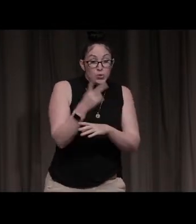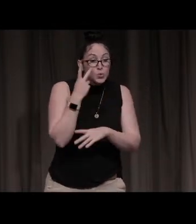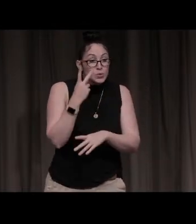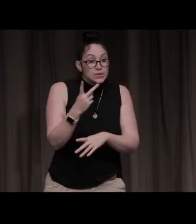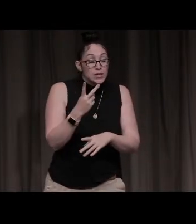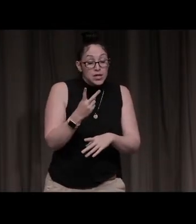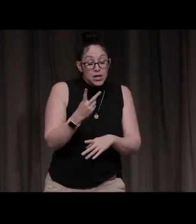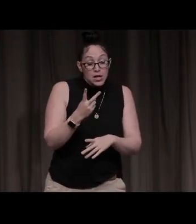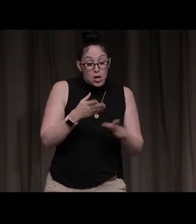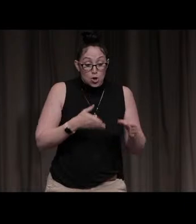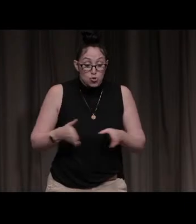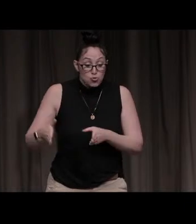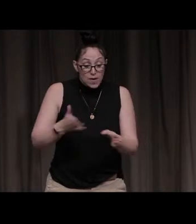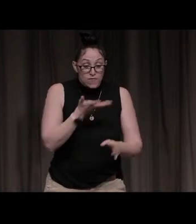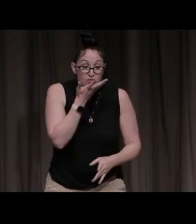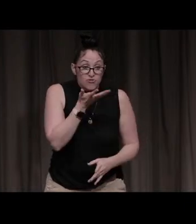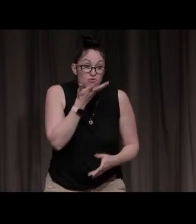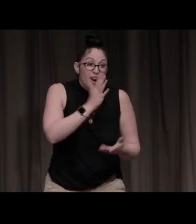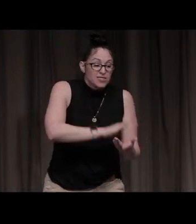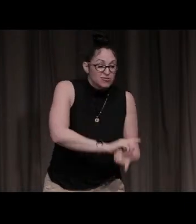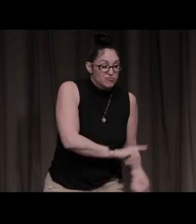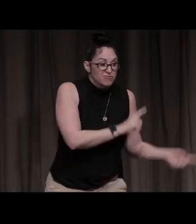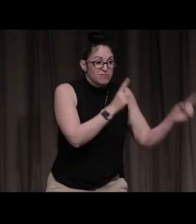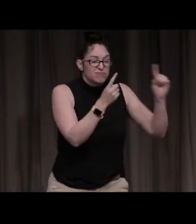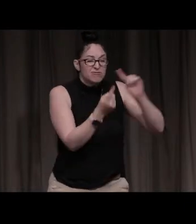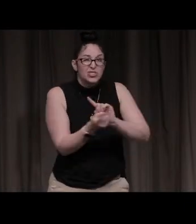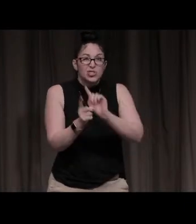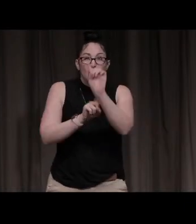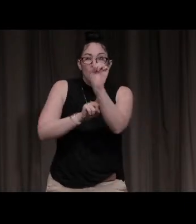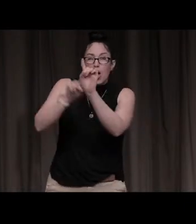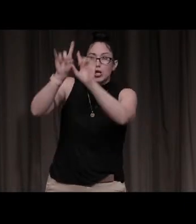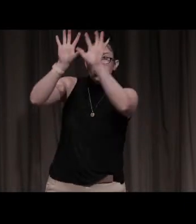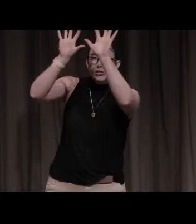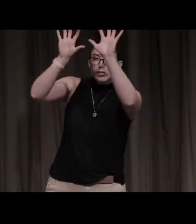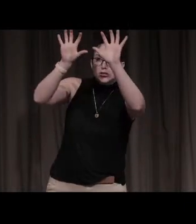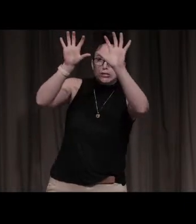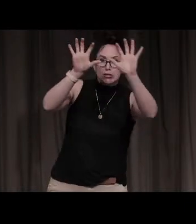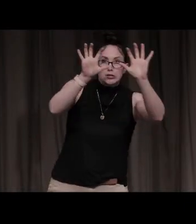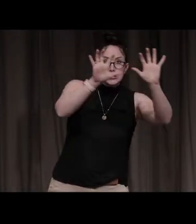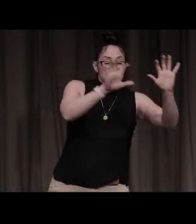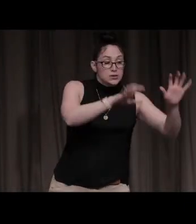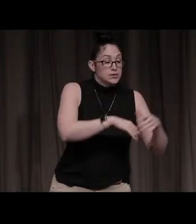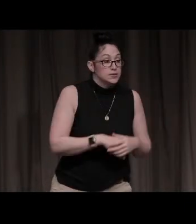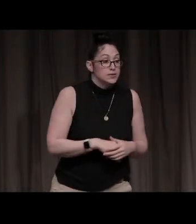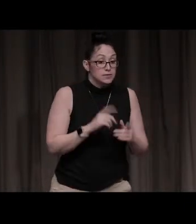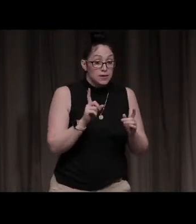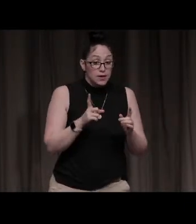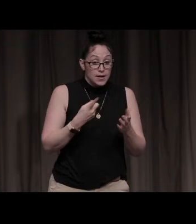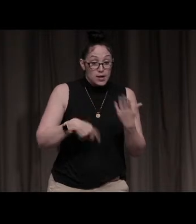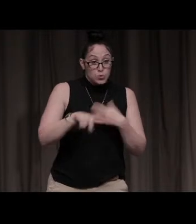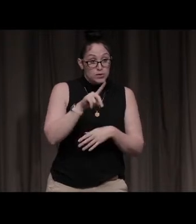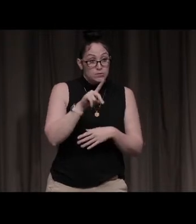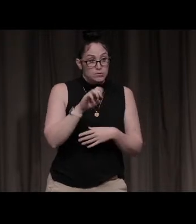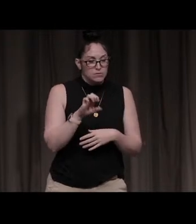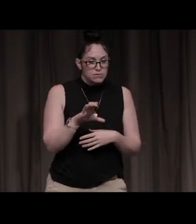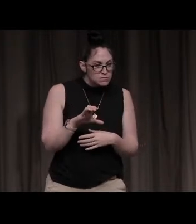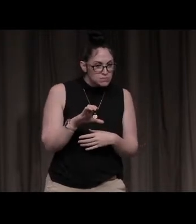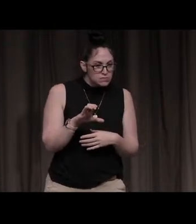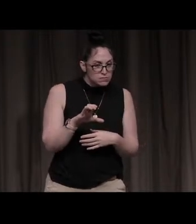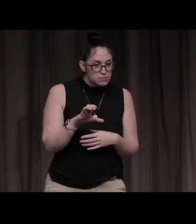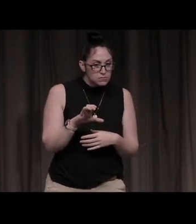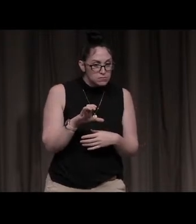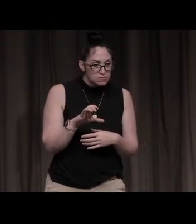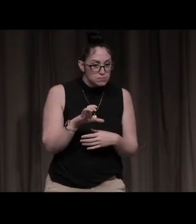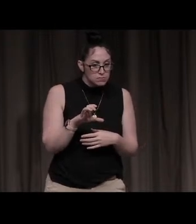becomes the river of stars. So actually, on December 13 is our next meteor shower. That's the Geminids meteor